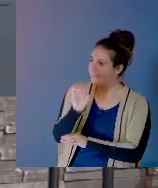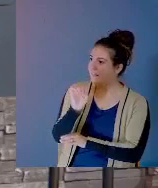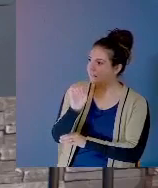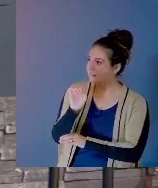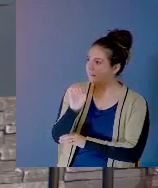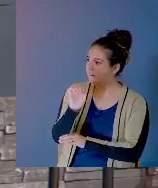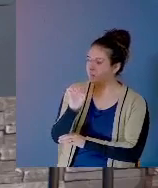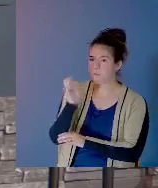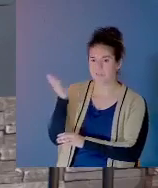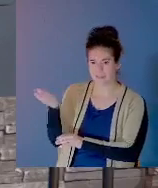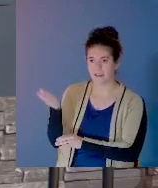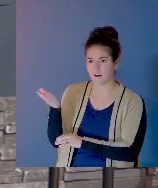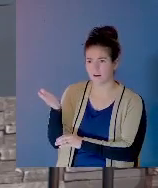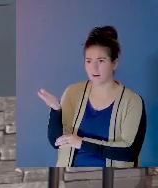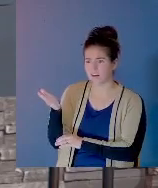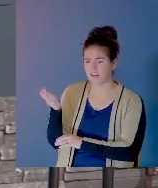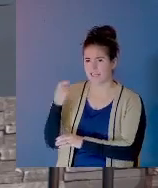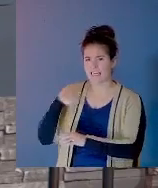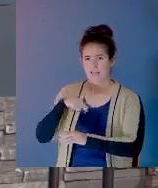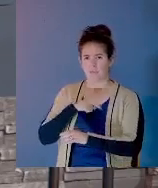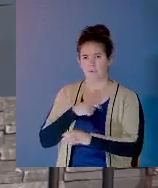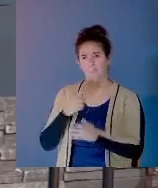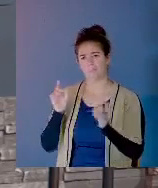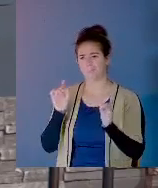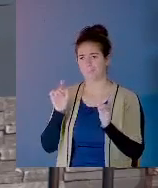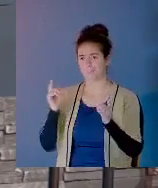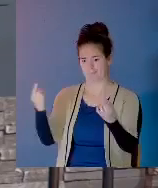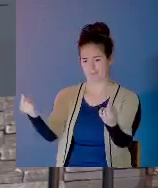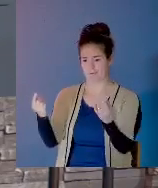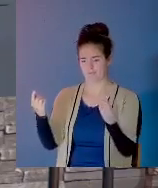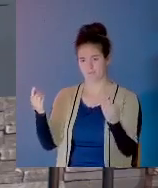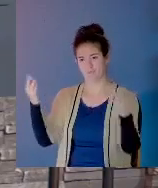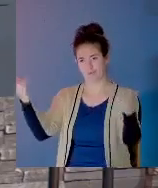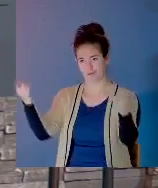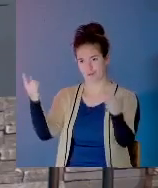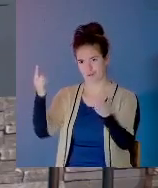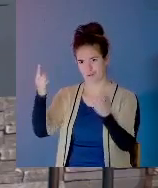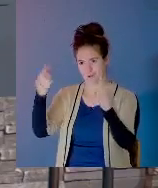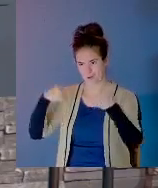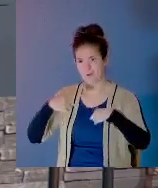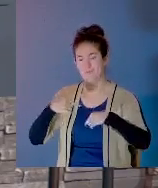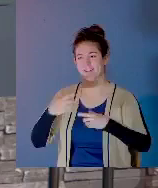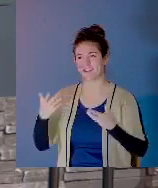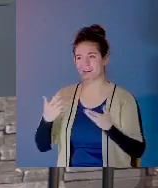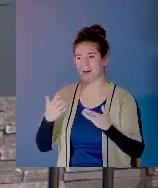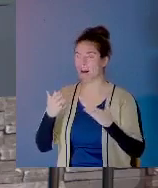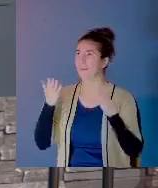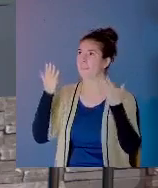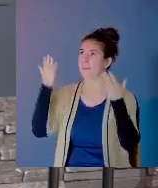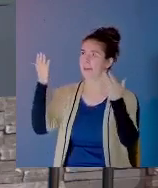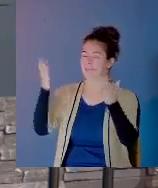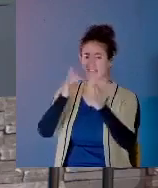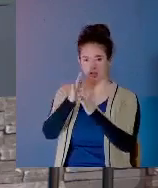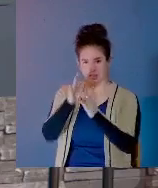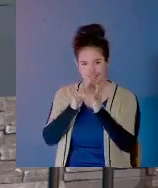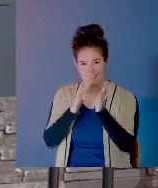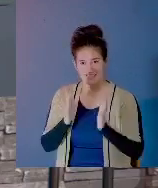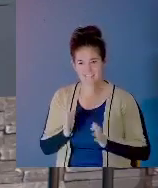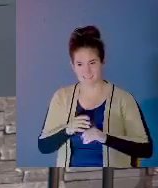Jesus. But I am grateful for this church more than